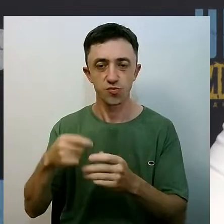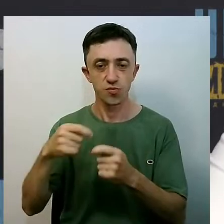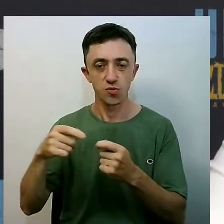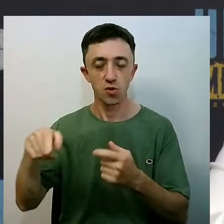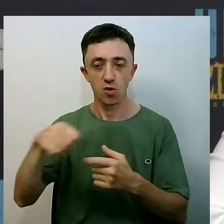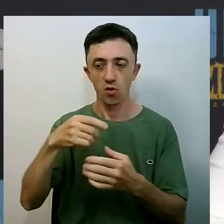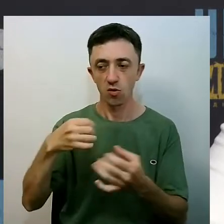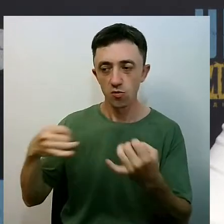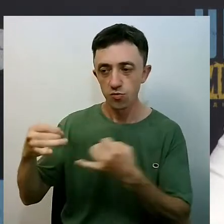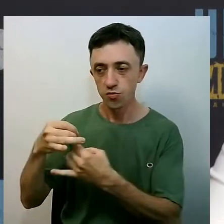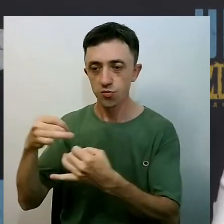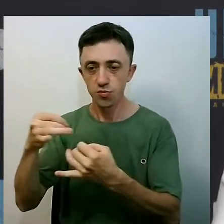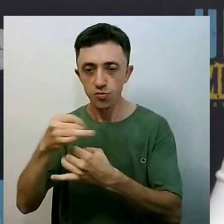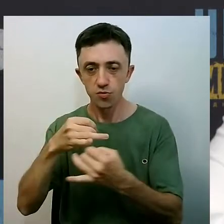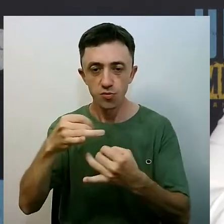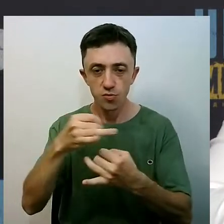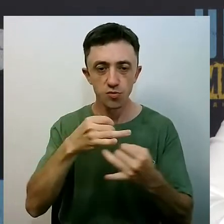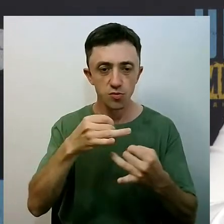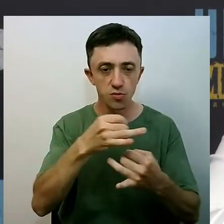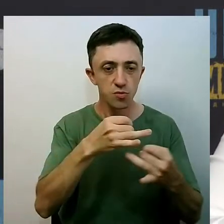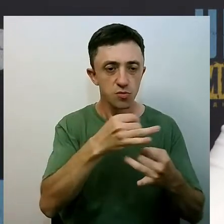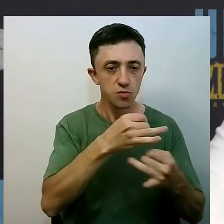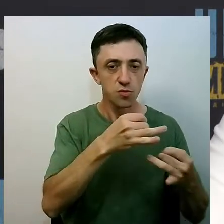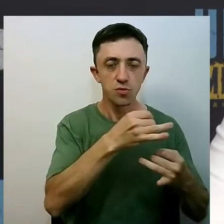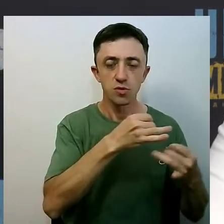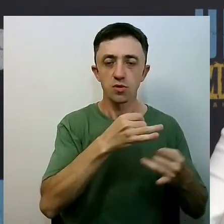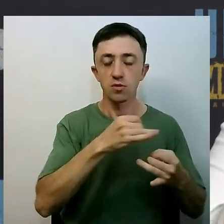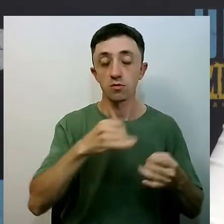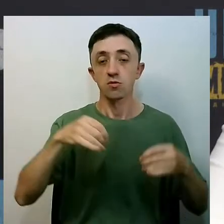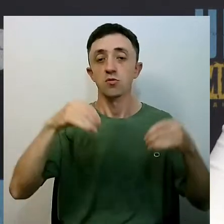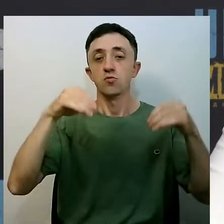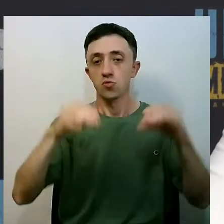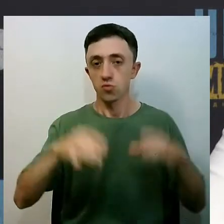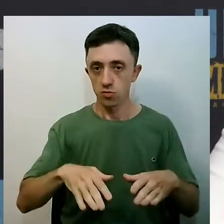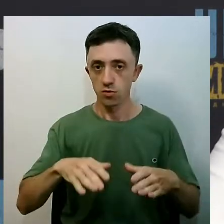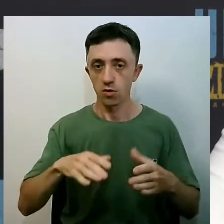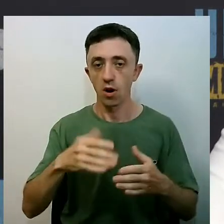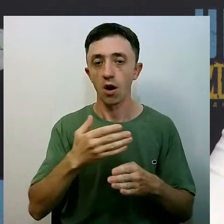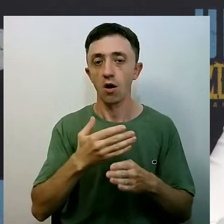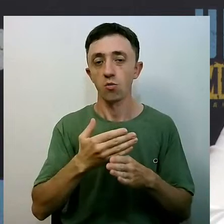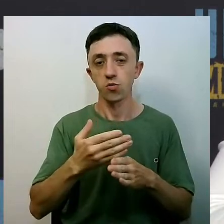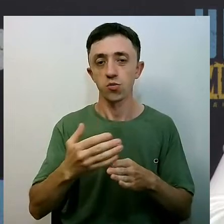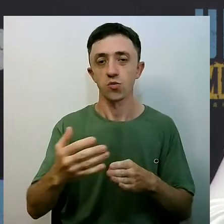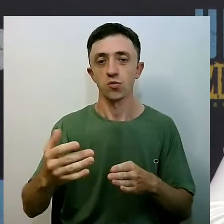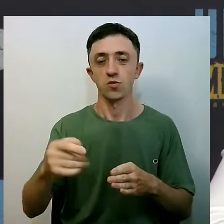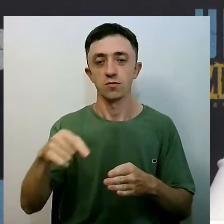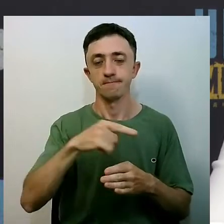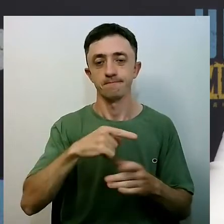businesses, and then can make a decision.